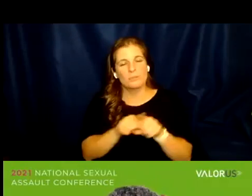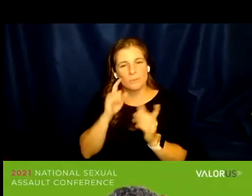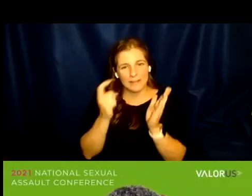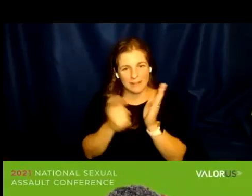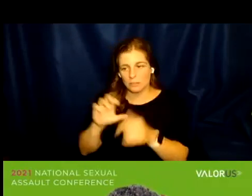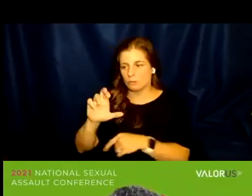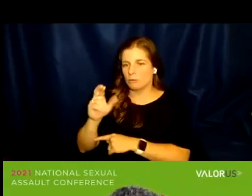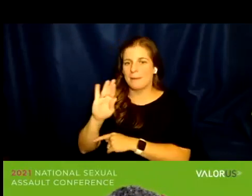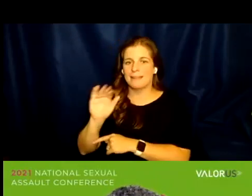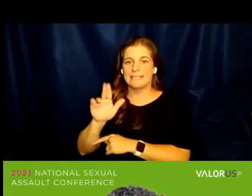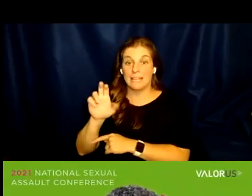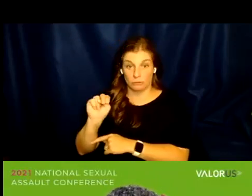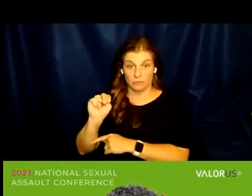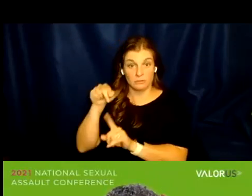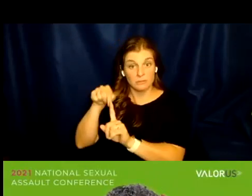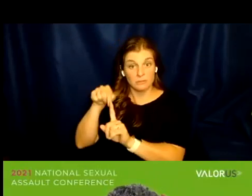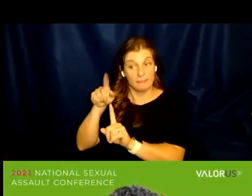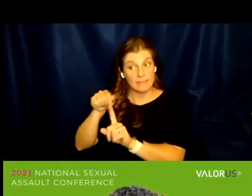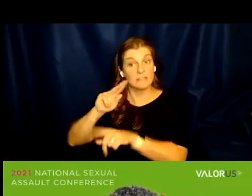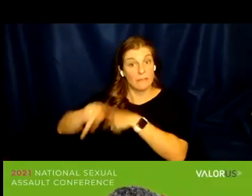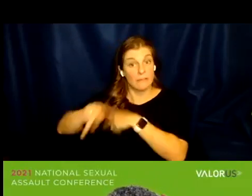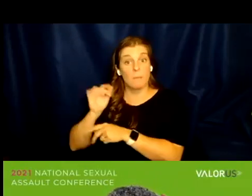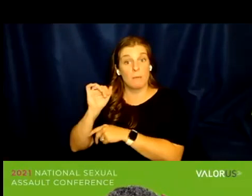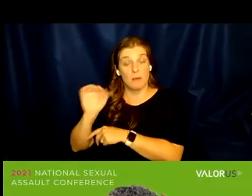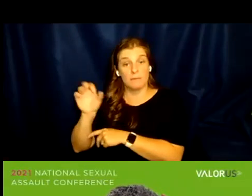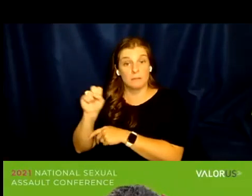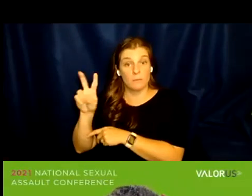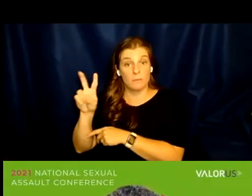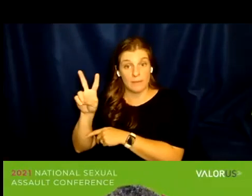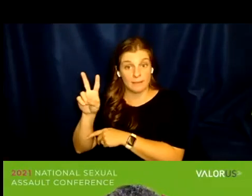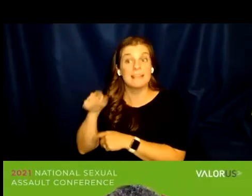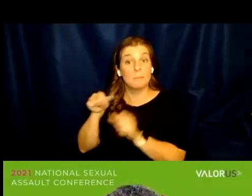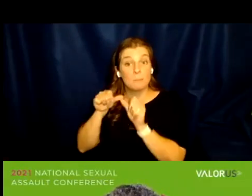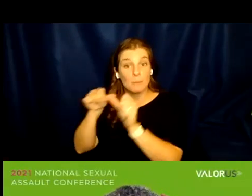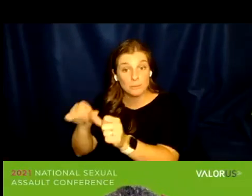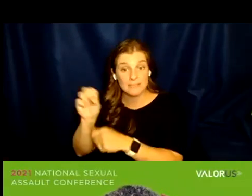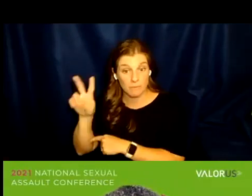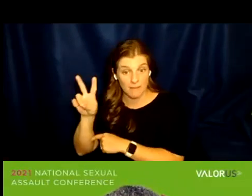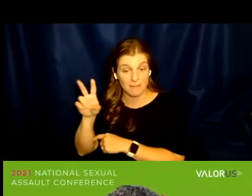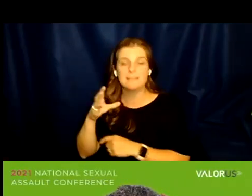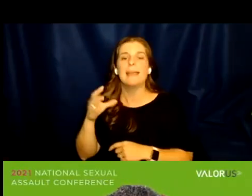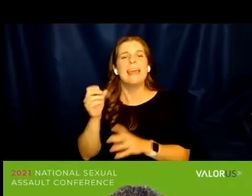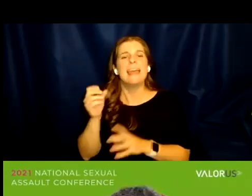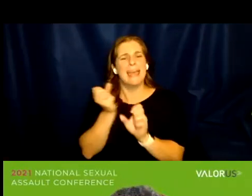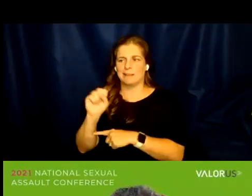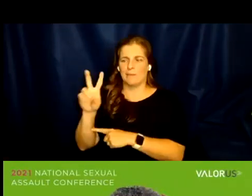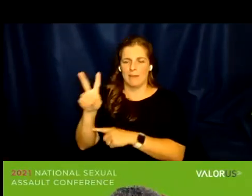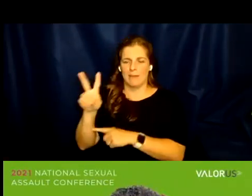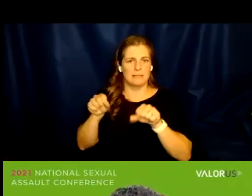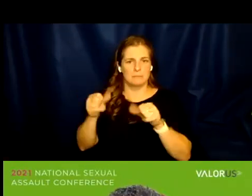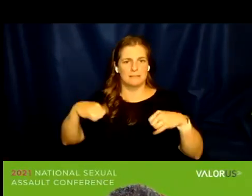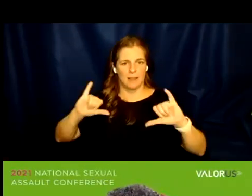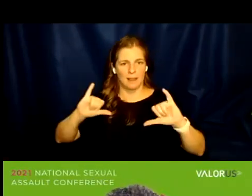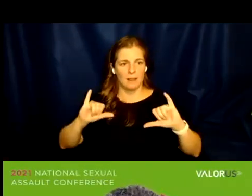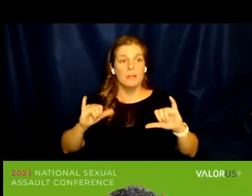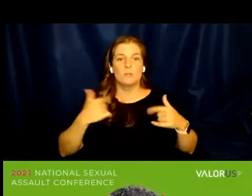of itself is a form of sexual violence. It perpetrates sexual violence. It makes sexual violence possible. And that is what I've been calling